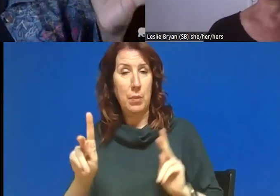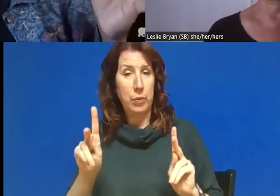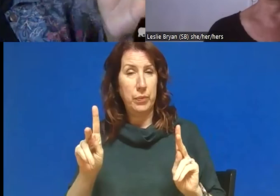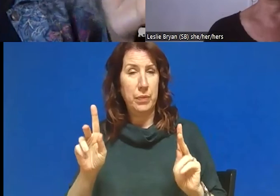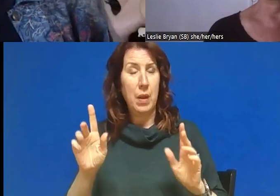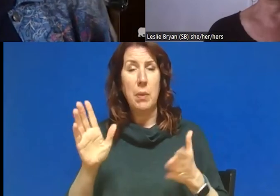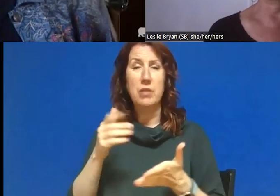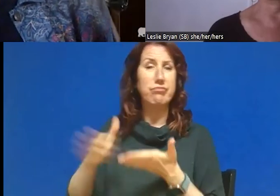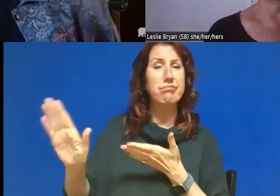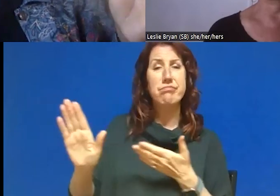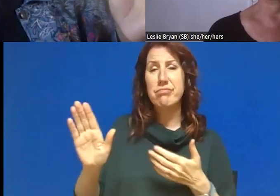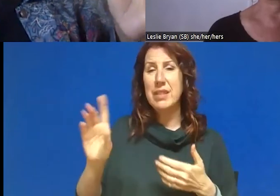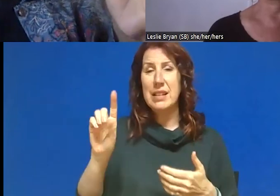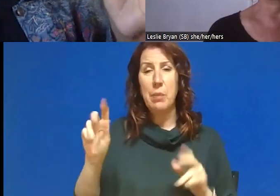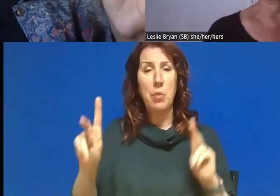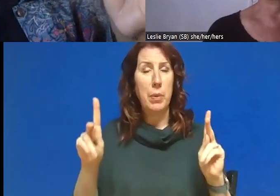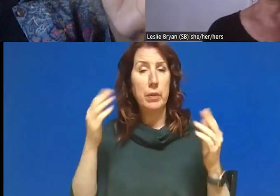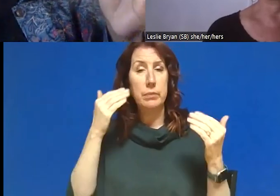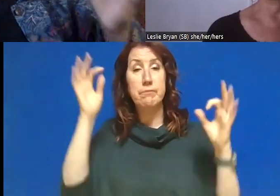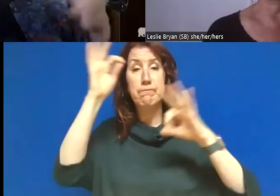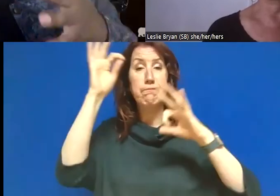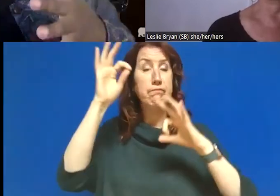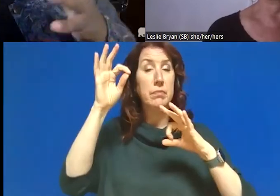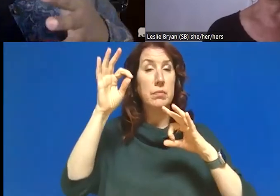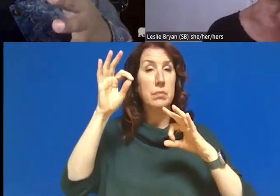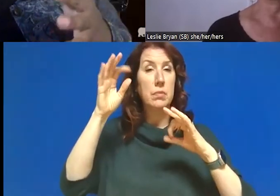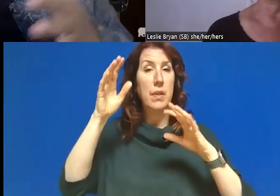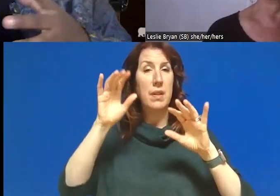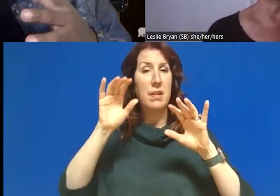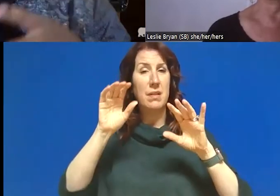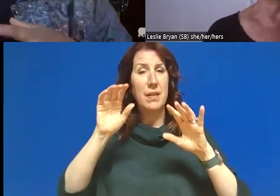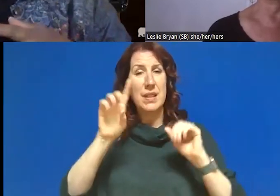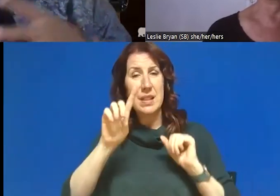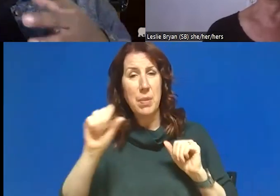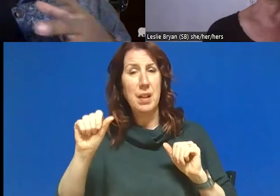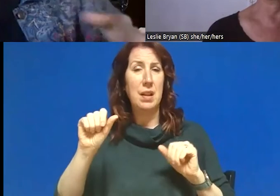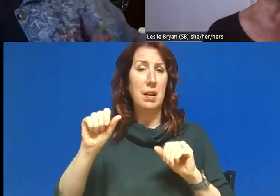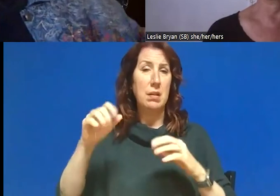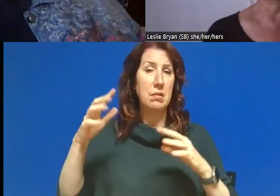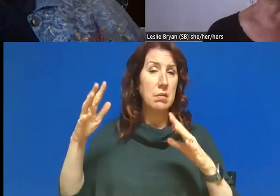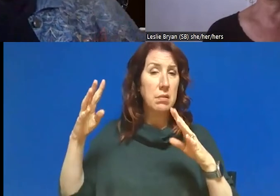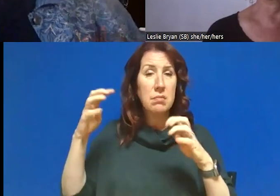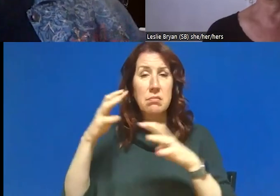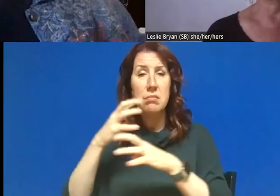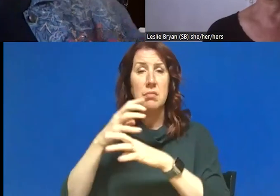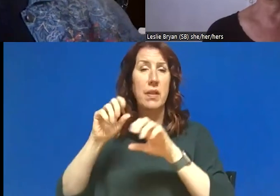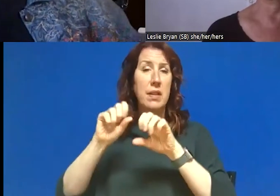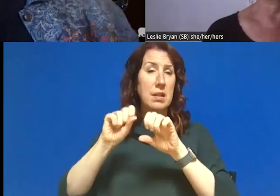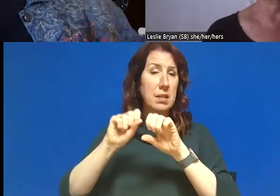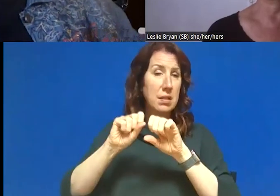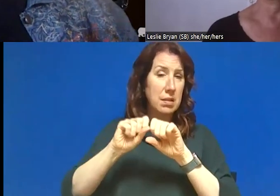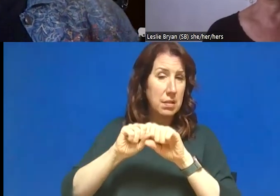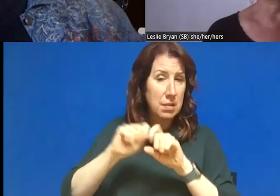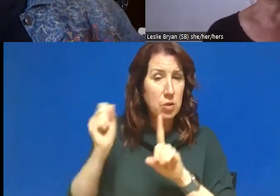knowing that the dynamics of disability and the racial makeup of disability is